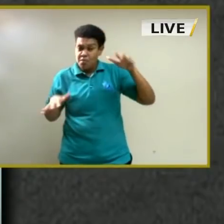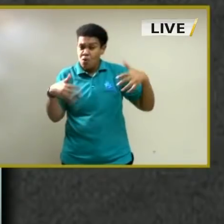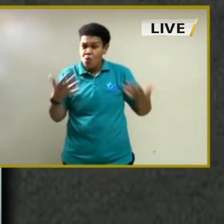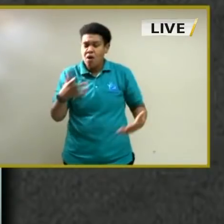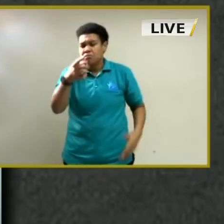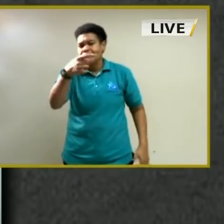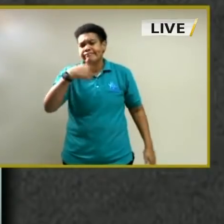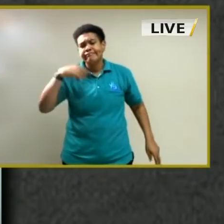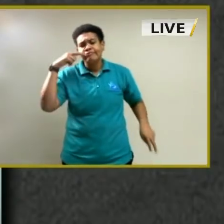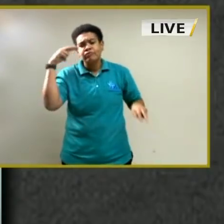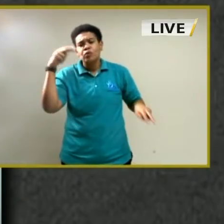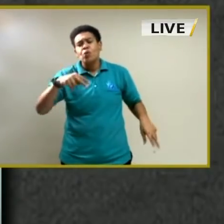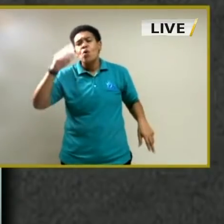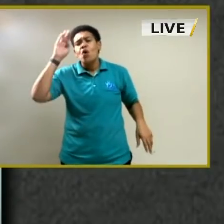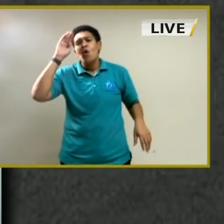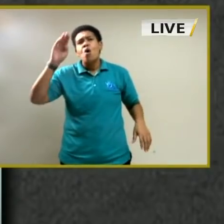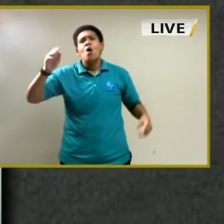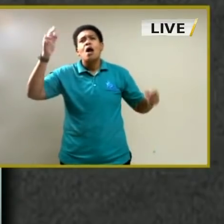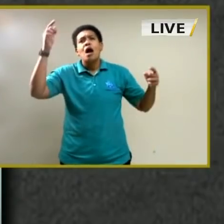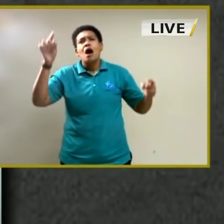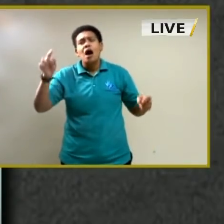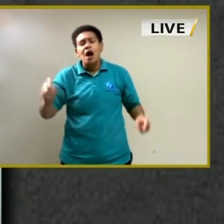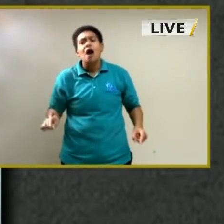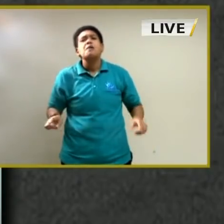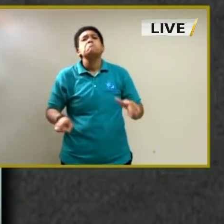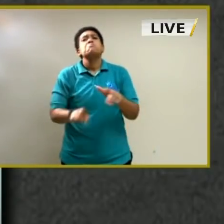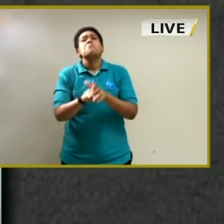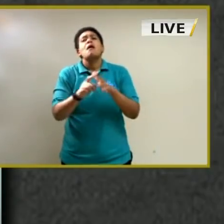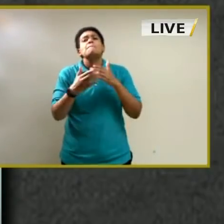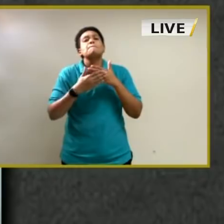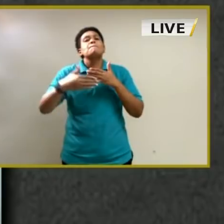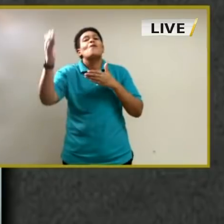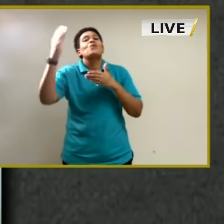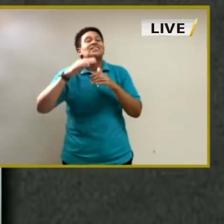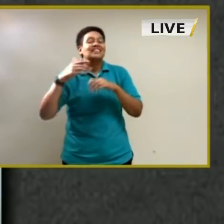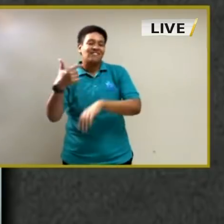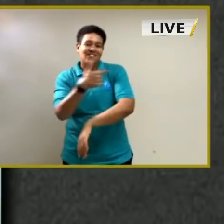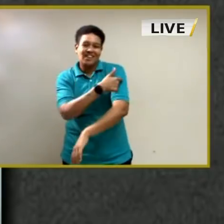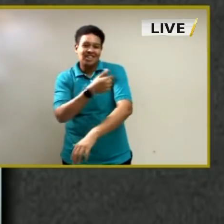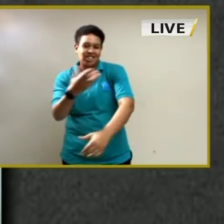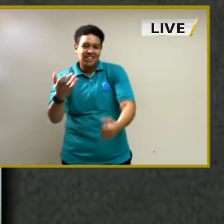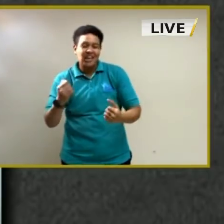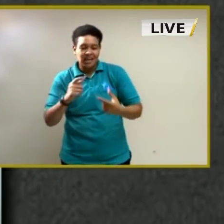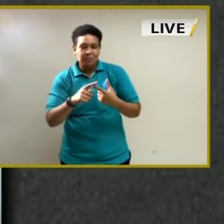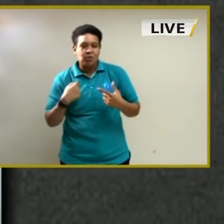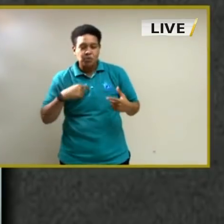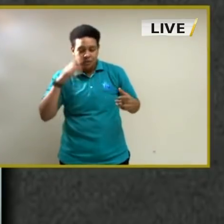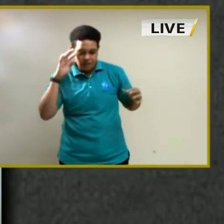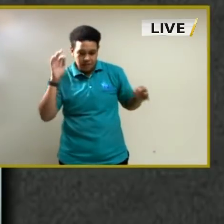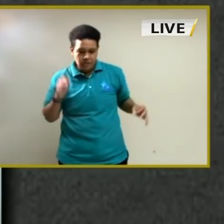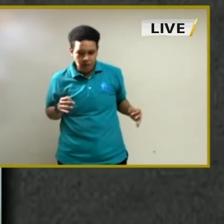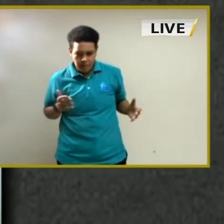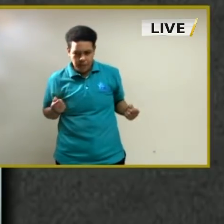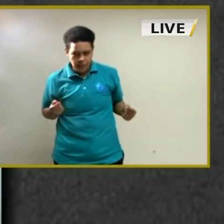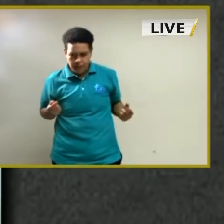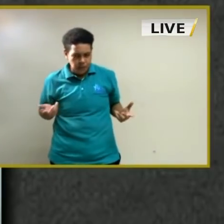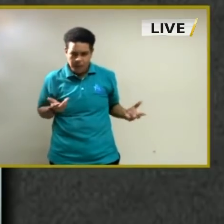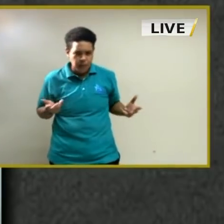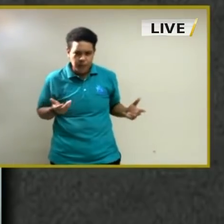we look at all the incidents that occur post-vaccination, and we make a determination